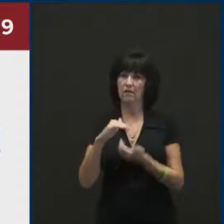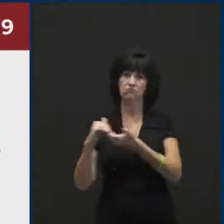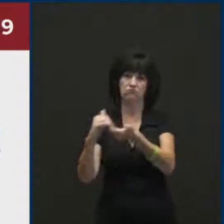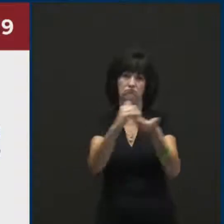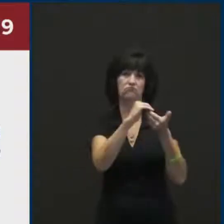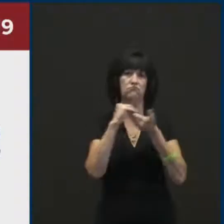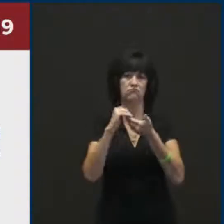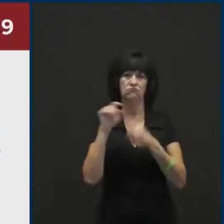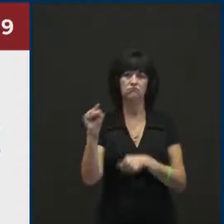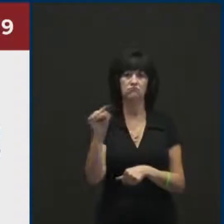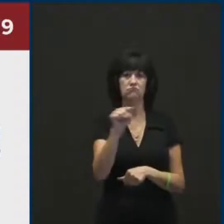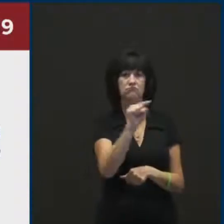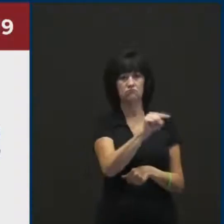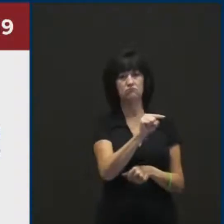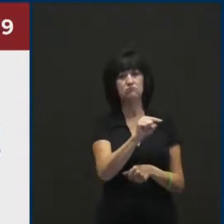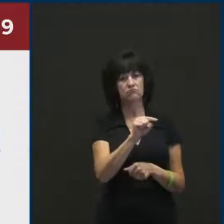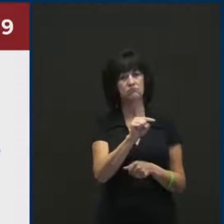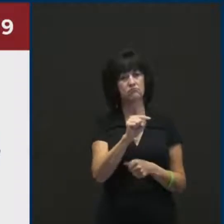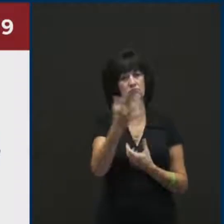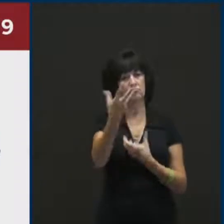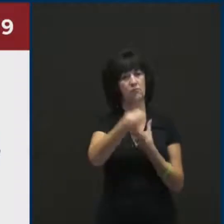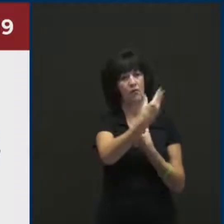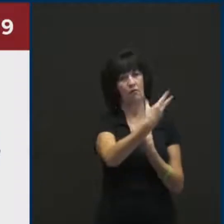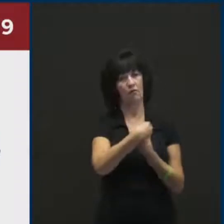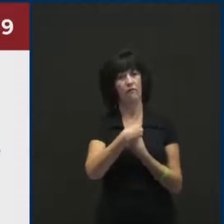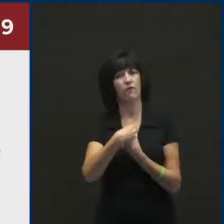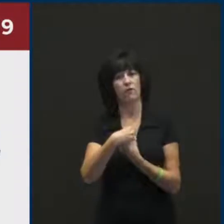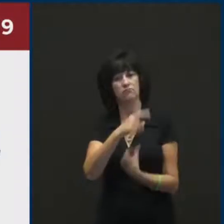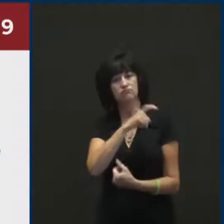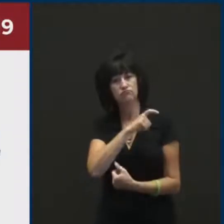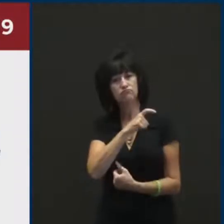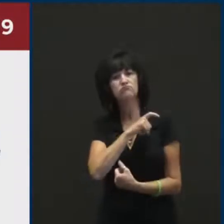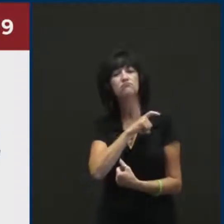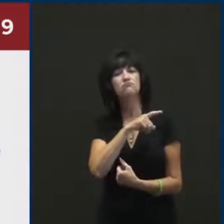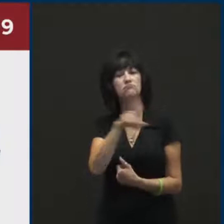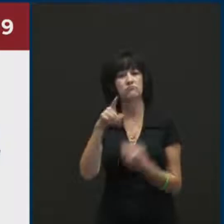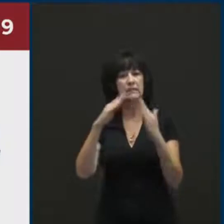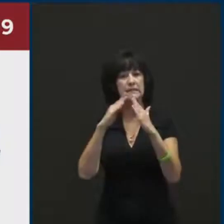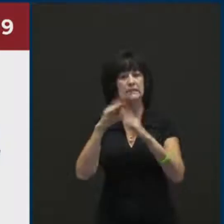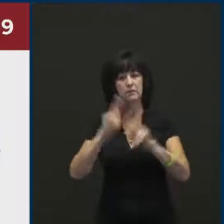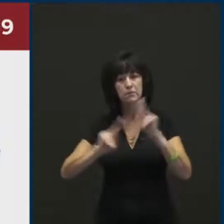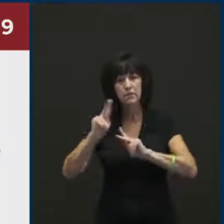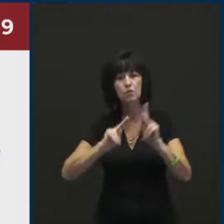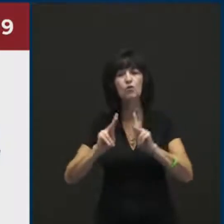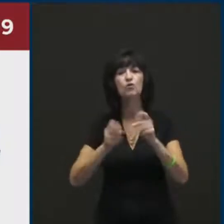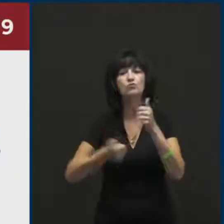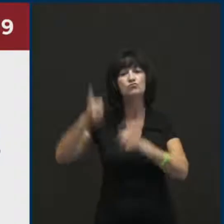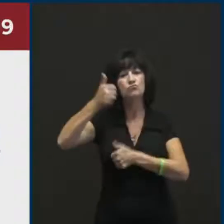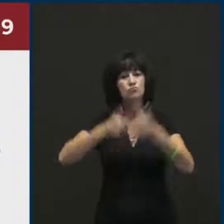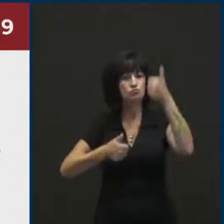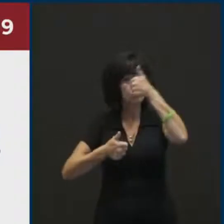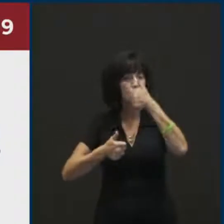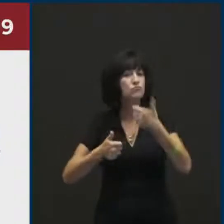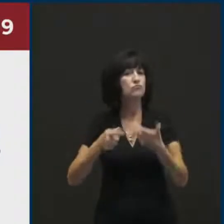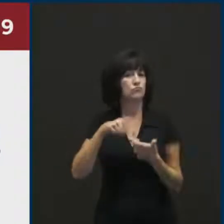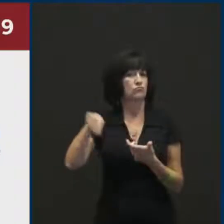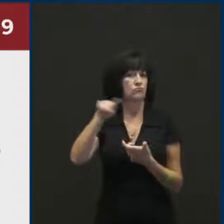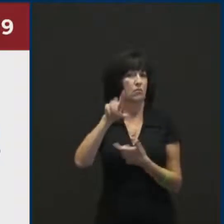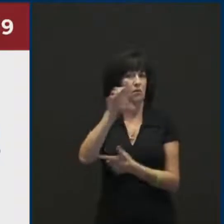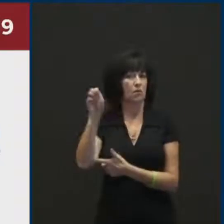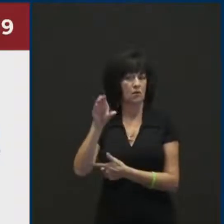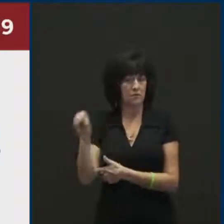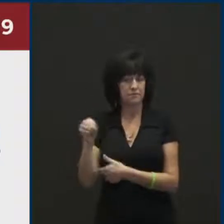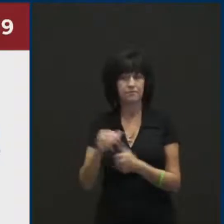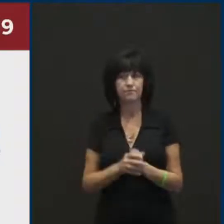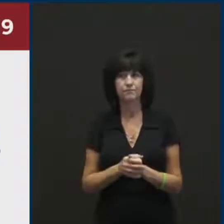those various law enforcement agencies and administrative agencies as well. Kent County, a little bit